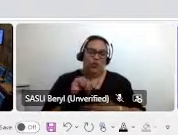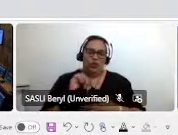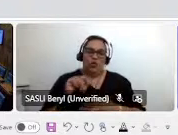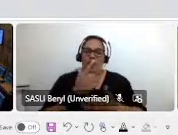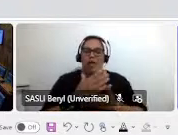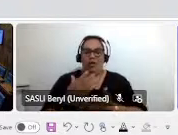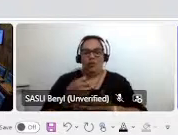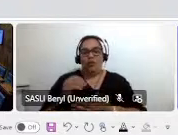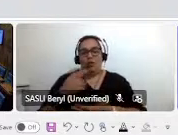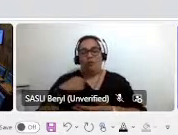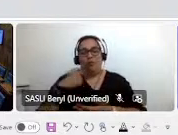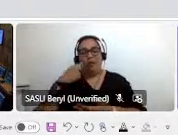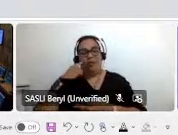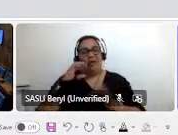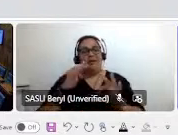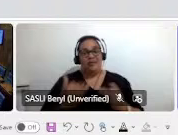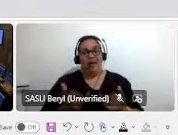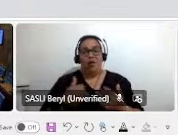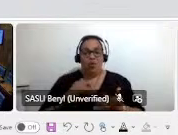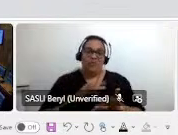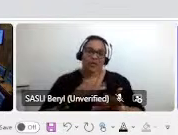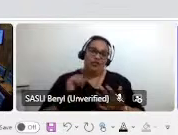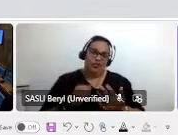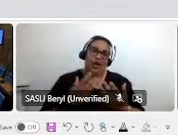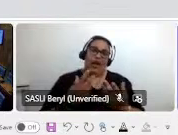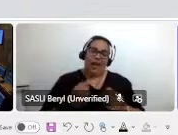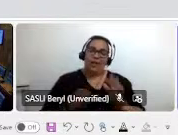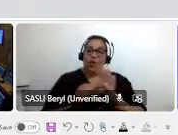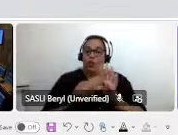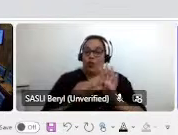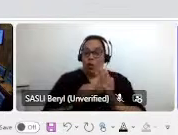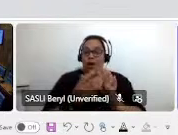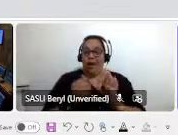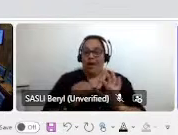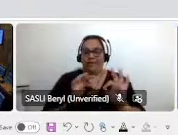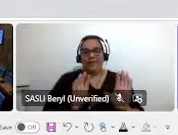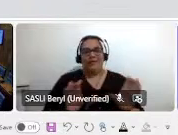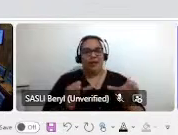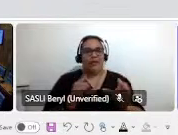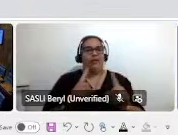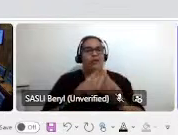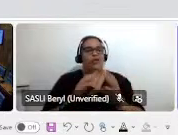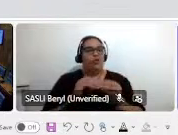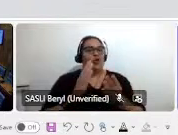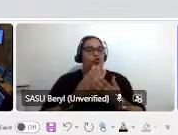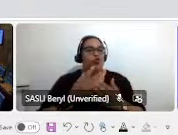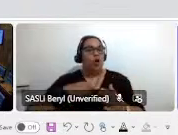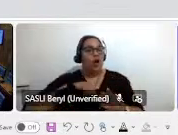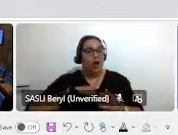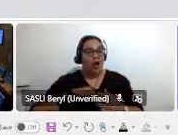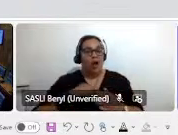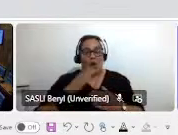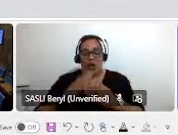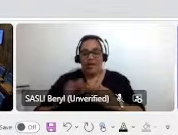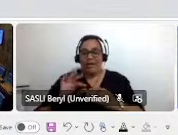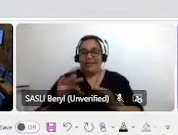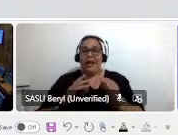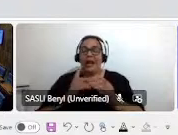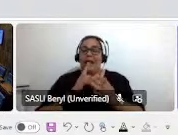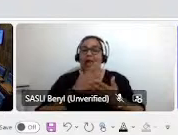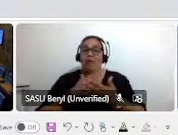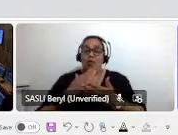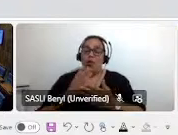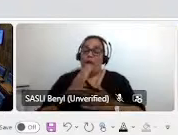libraries. So I think we are in a position to prioritize it as a committee, make sure that our end, that library bill